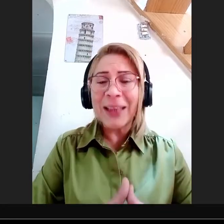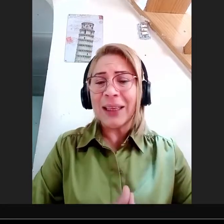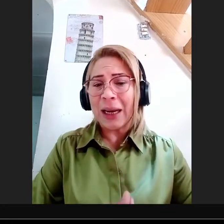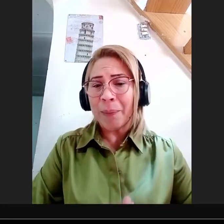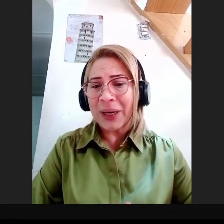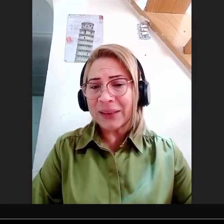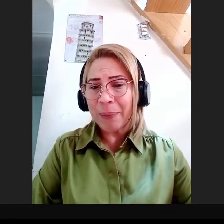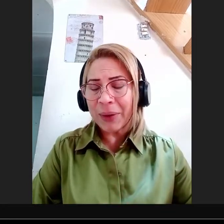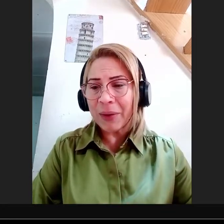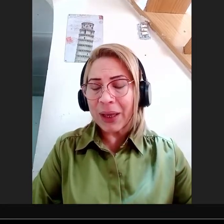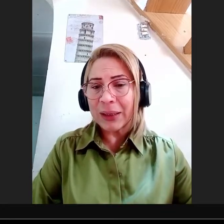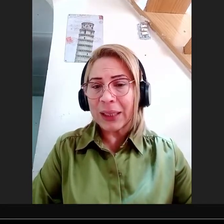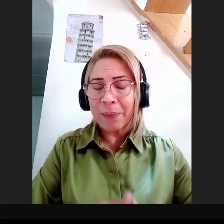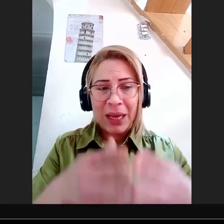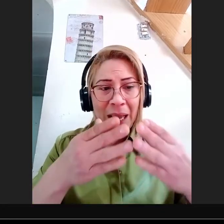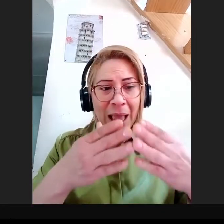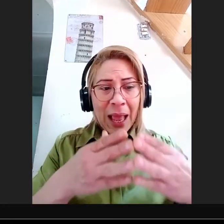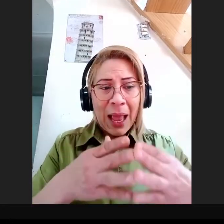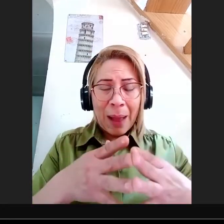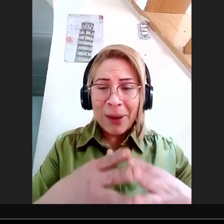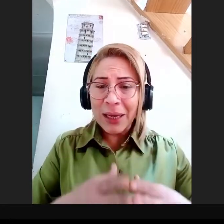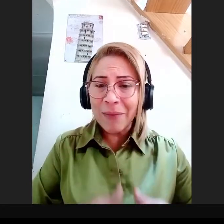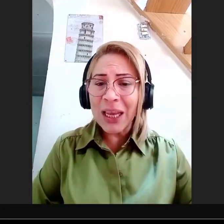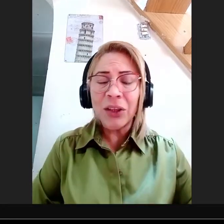because I've also been there.